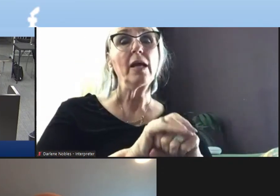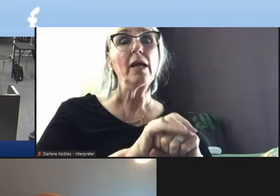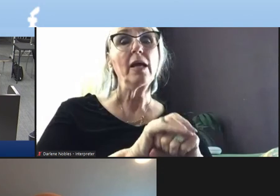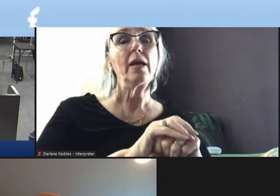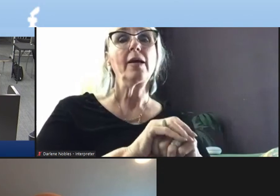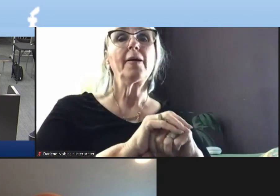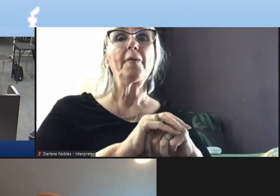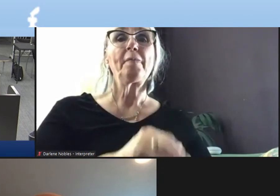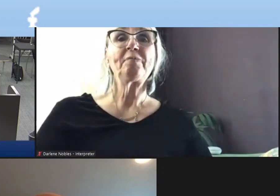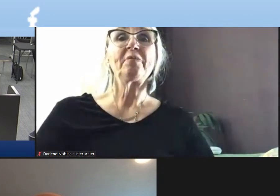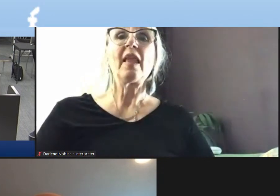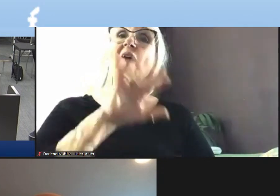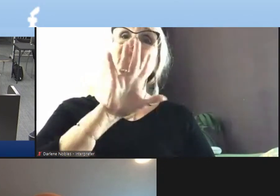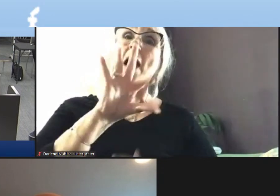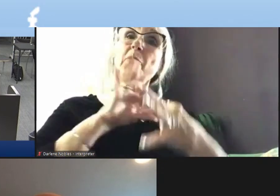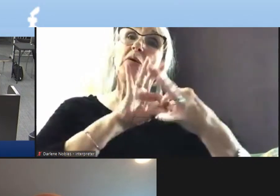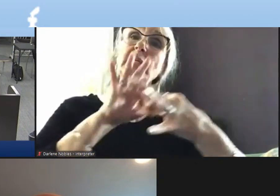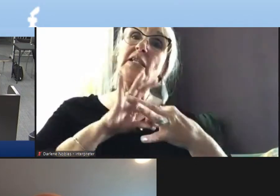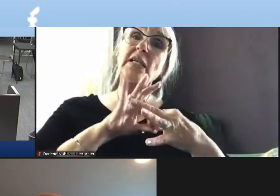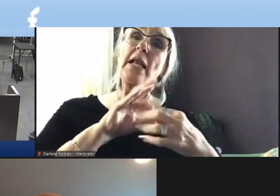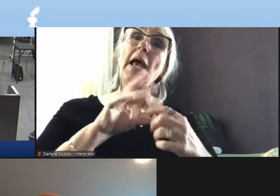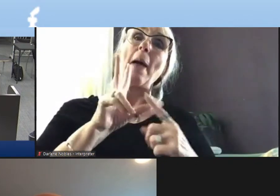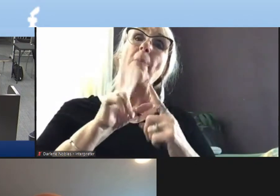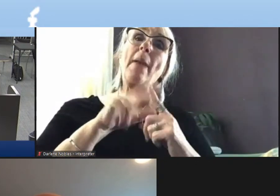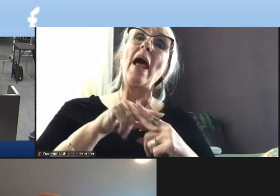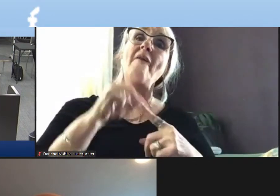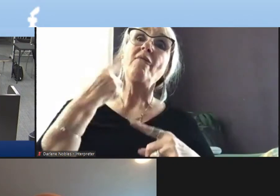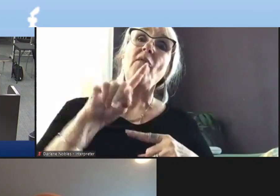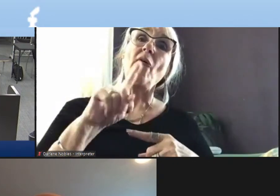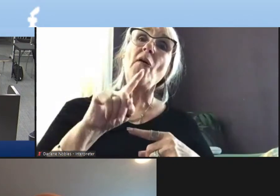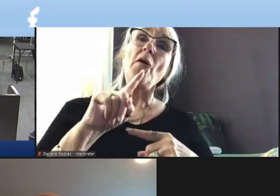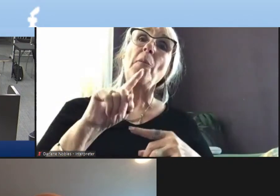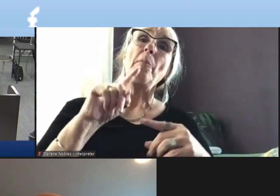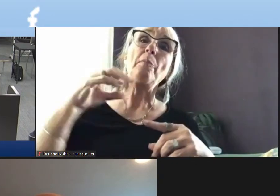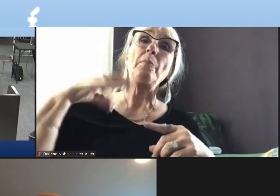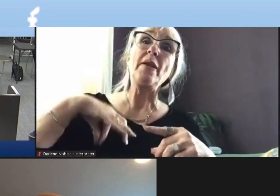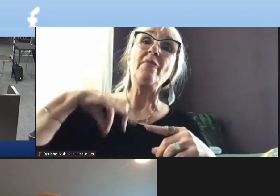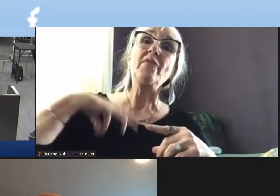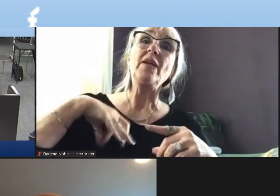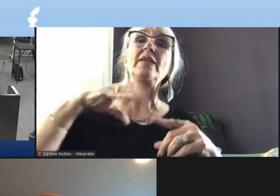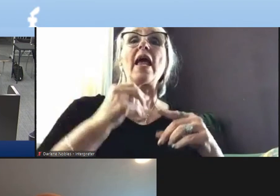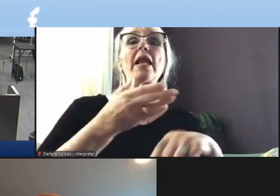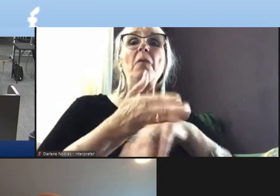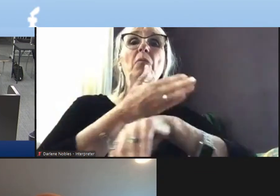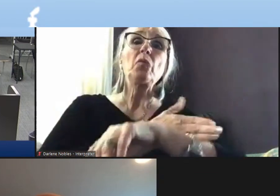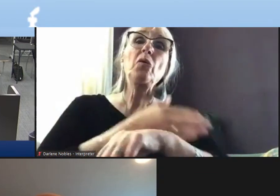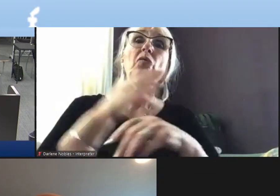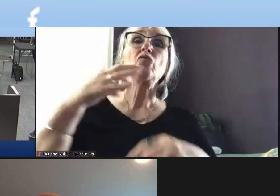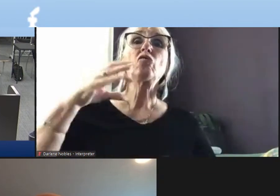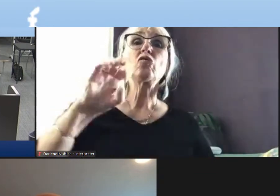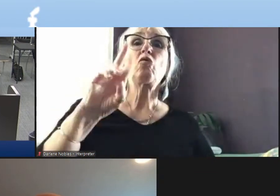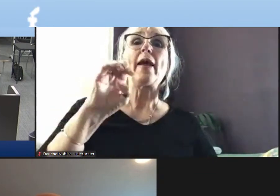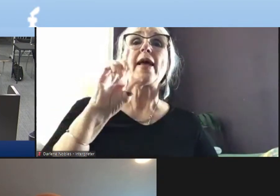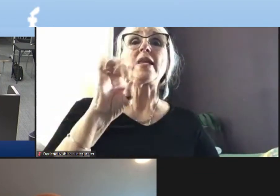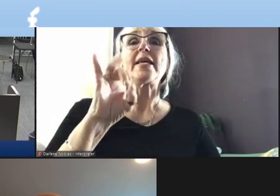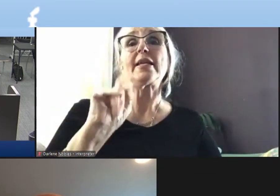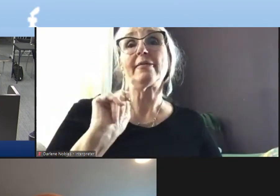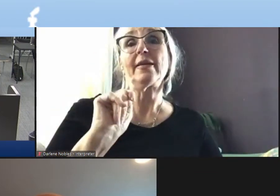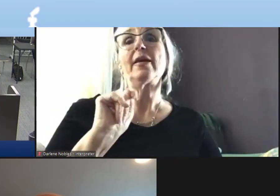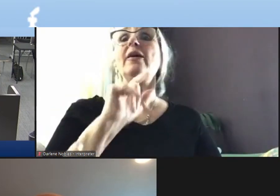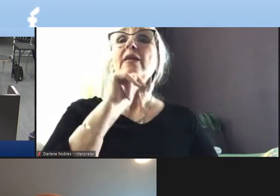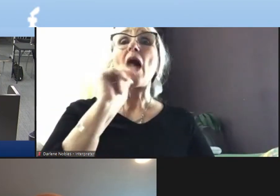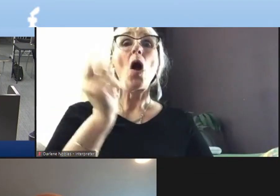5 participants have applied for or increased their VA benefits, and 2 have improved their credit. So not only have they stayed out of